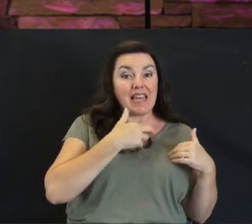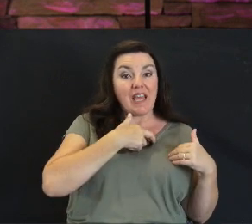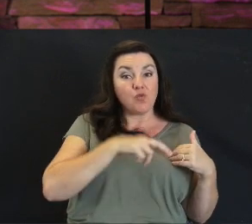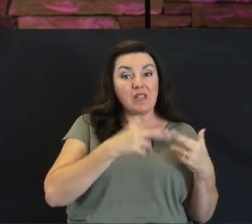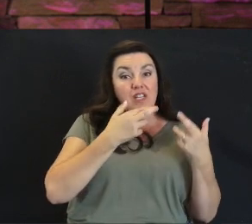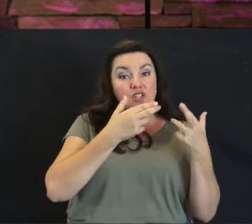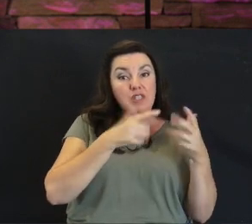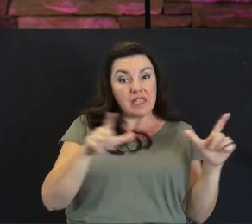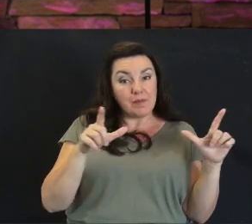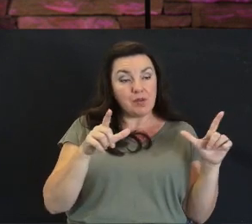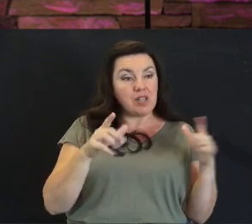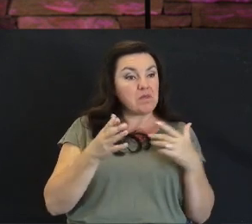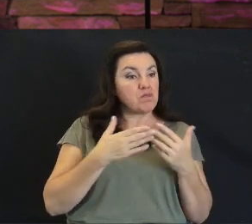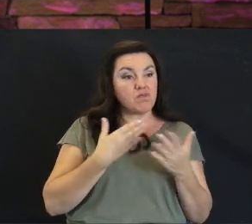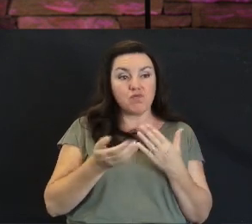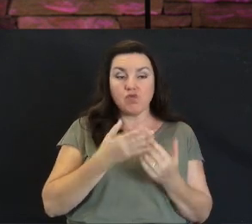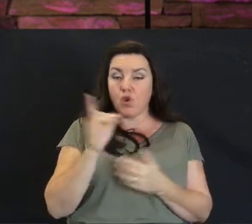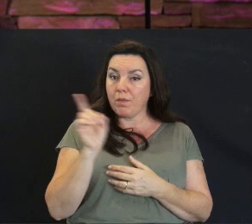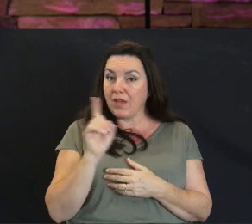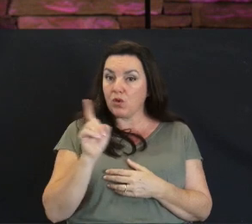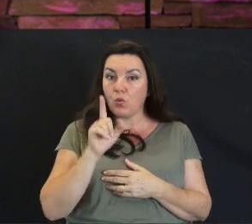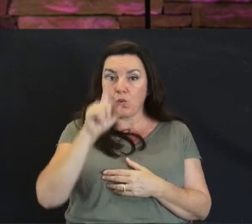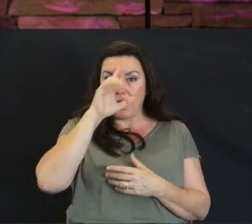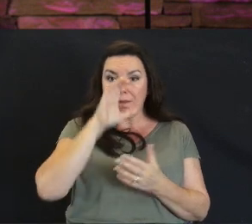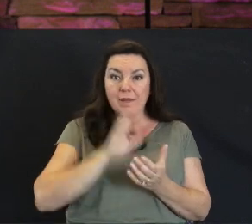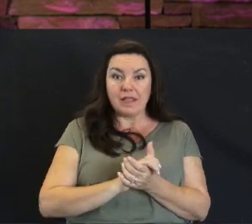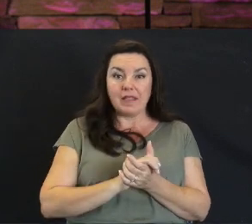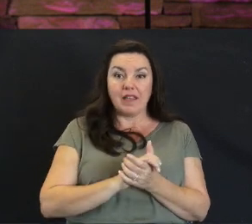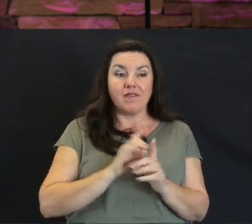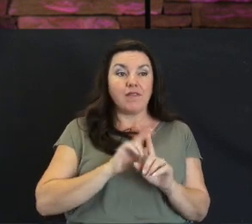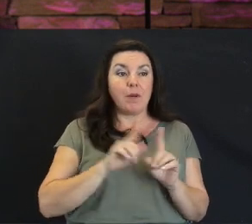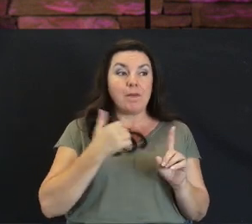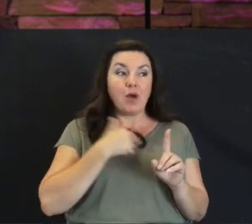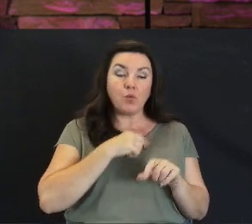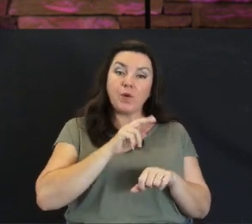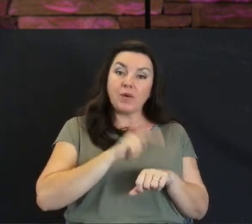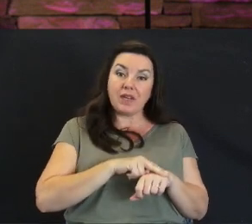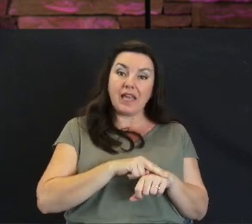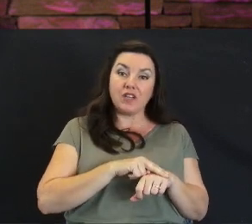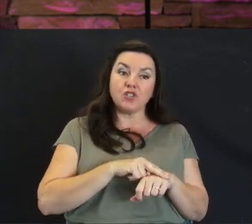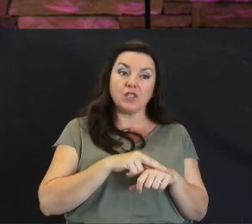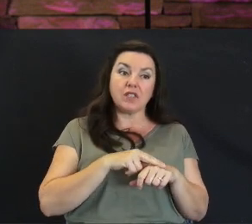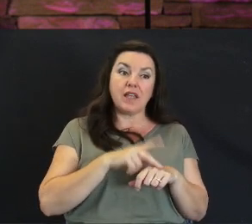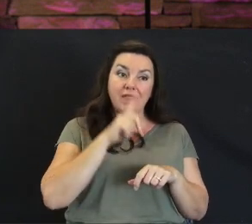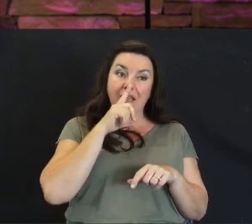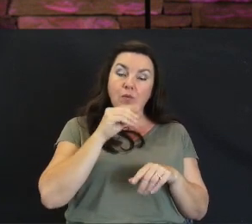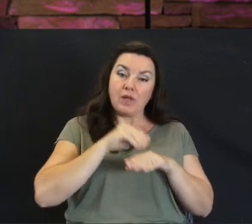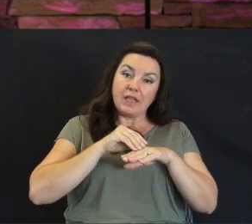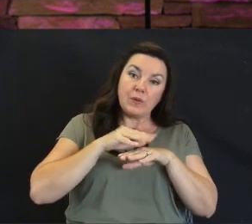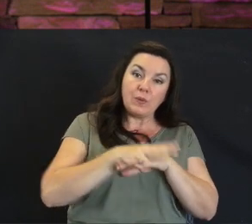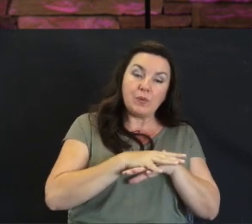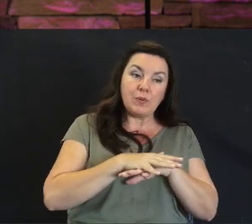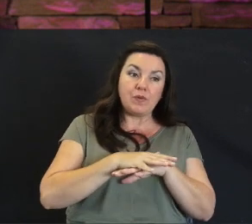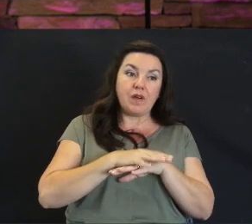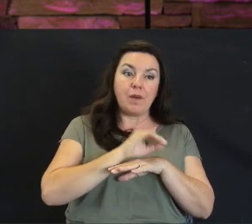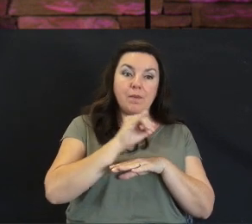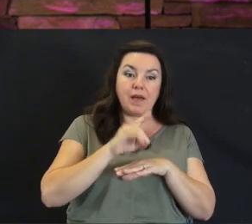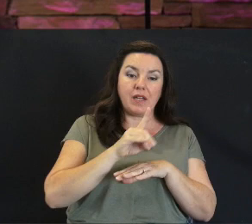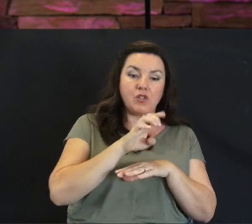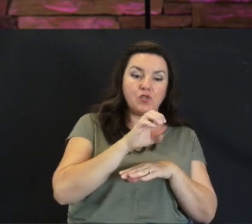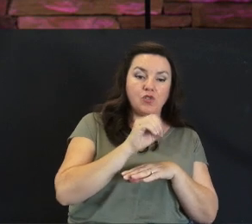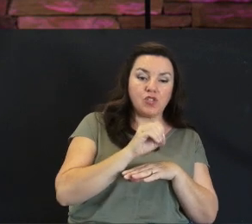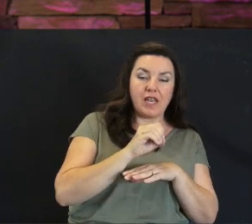liberty Depending no matter where No matter what you believed But we were a nation nonetheless That was heavily influenced by the Judeo-Christian